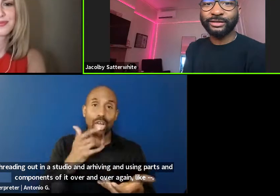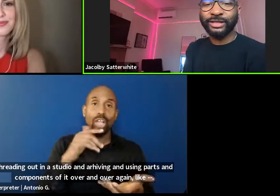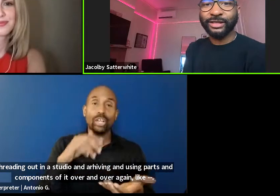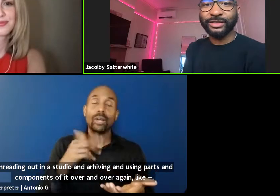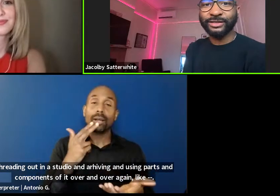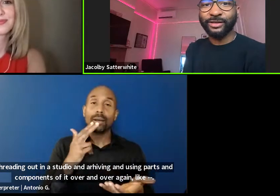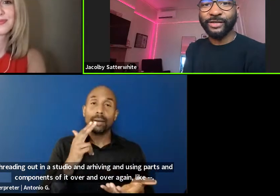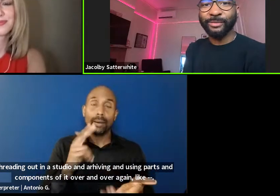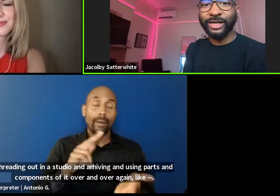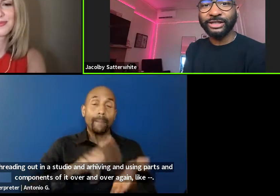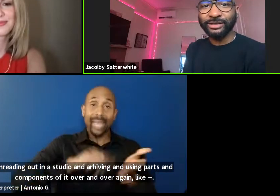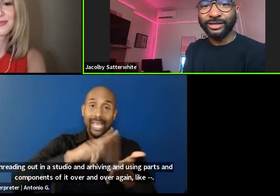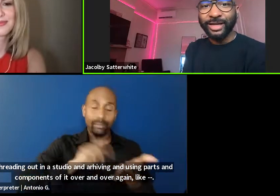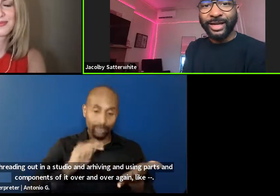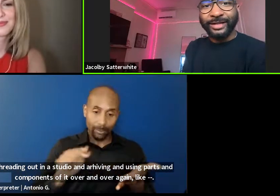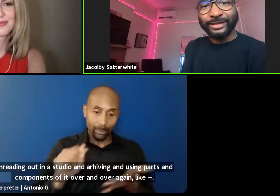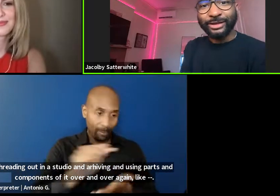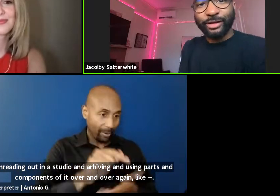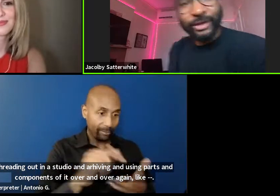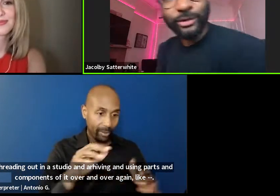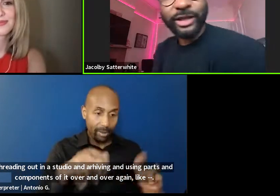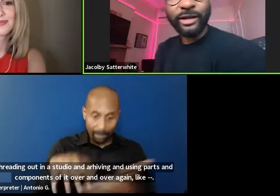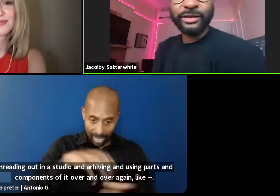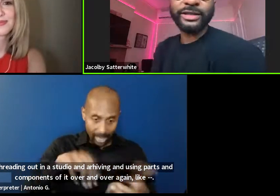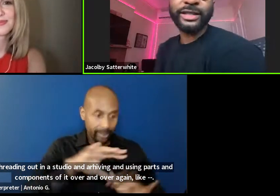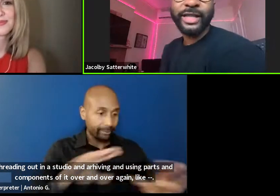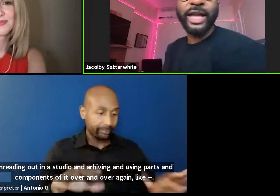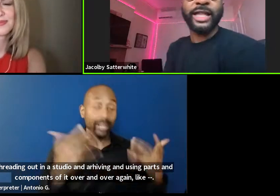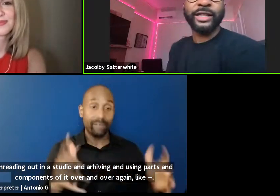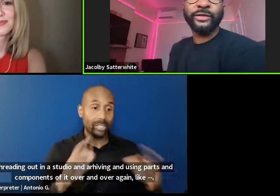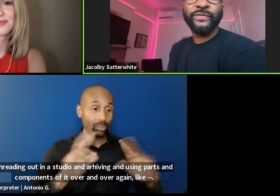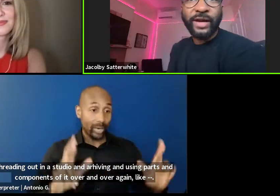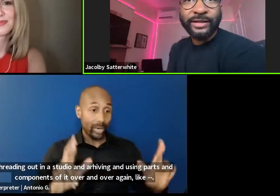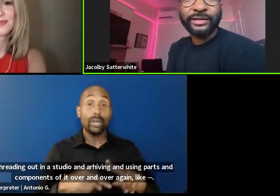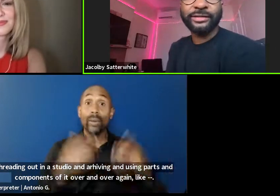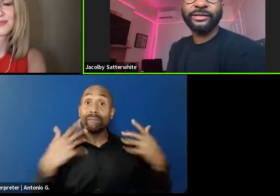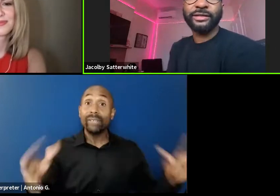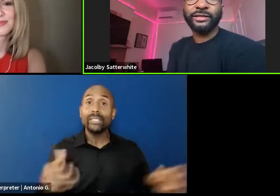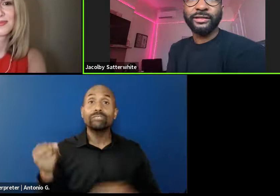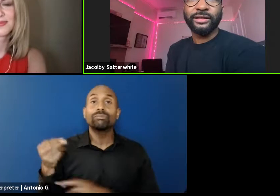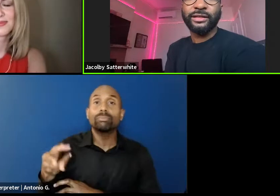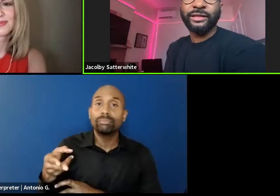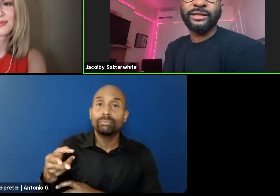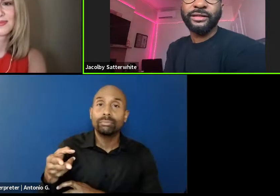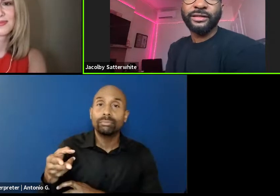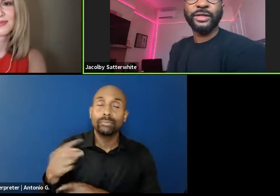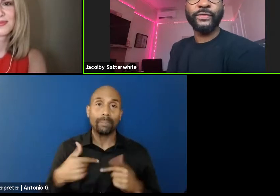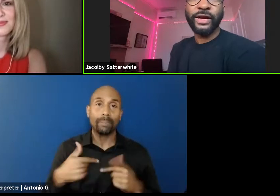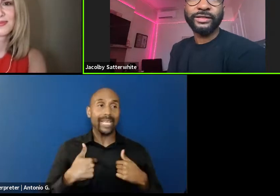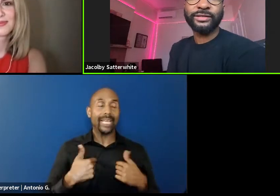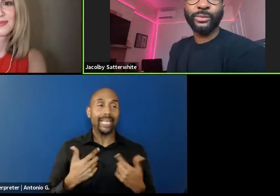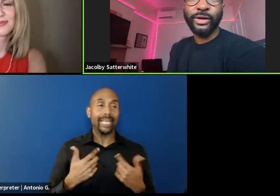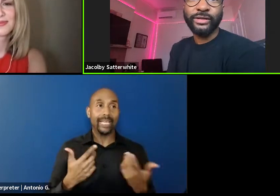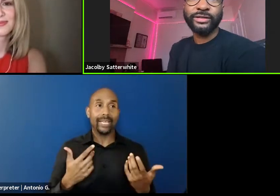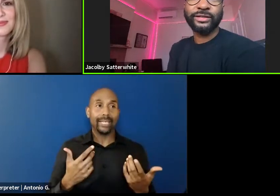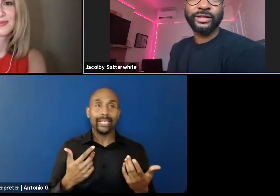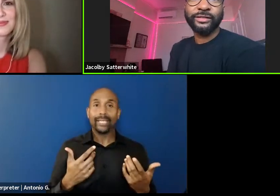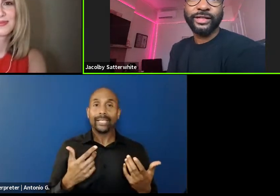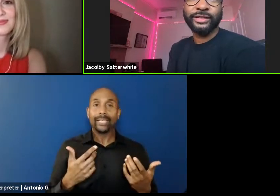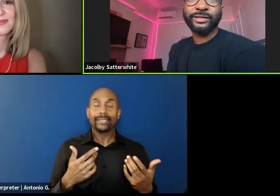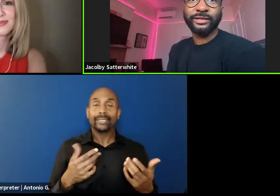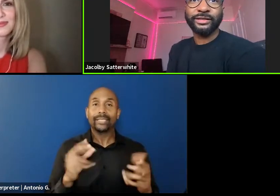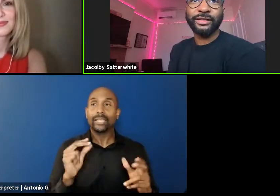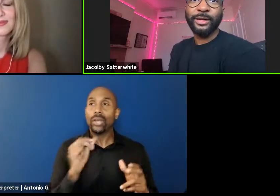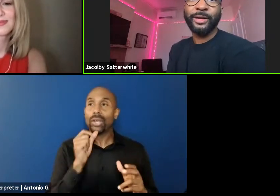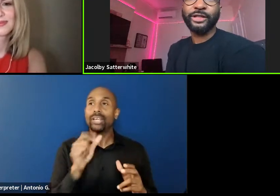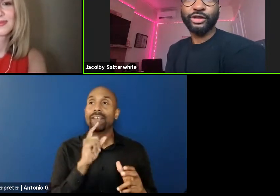because it's all tech, it's all information. And so like those colors and like the fonts and the fonts, the words, the